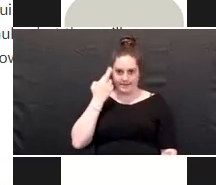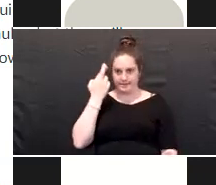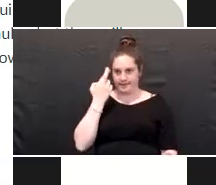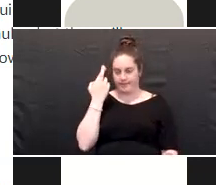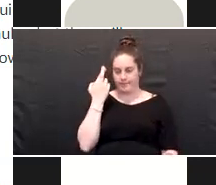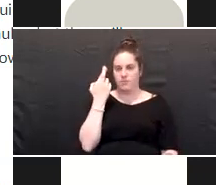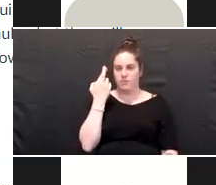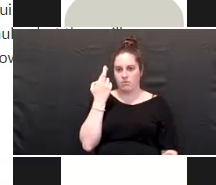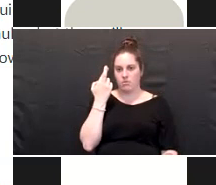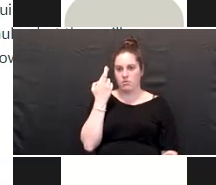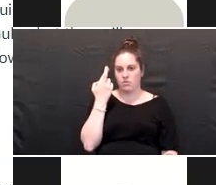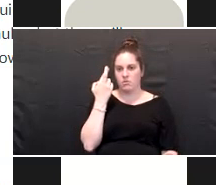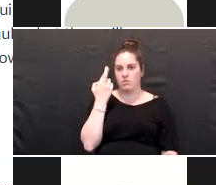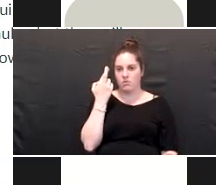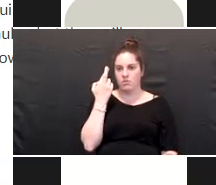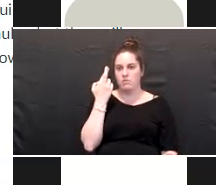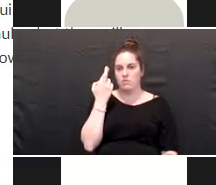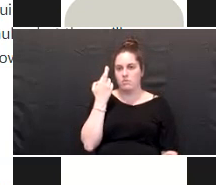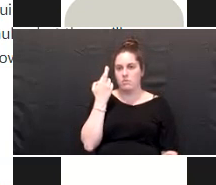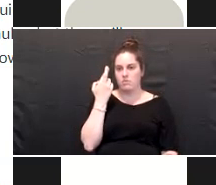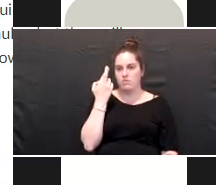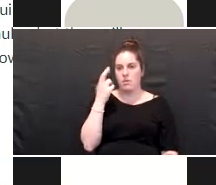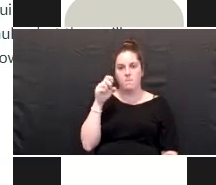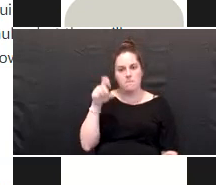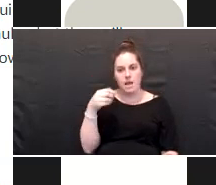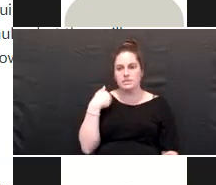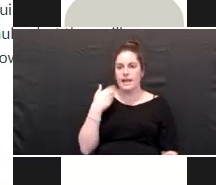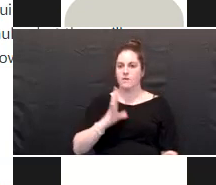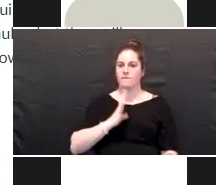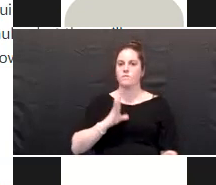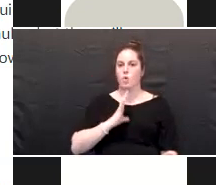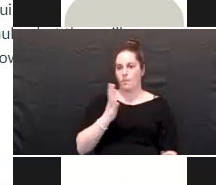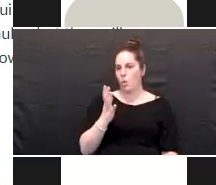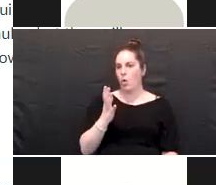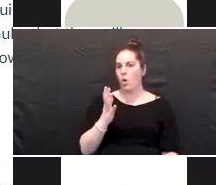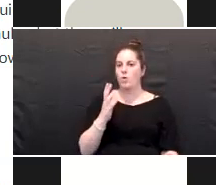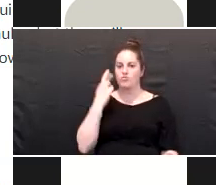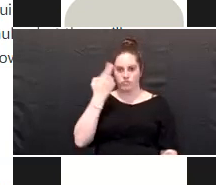your, um, you know, missing the exam and needing a makeup.